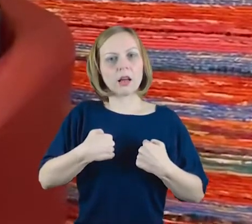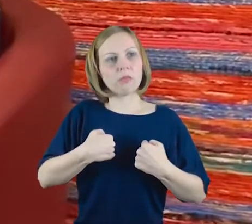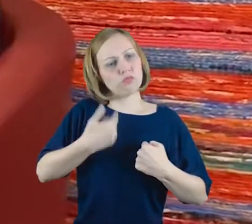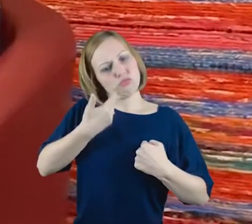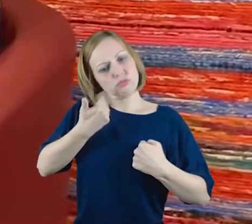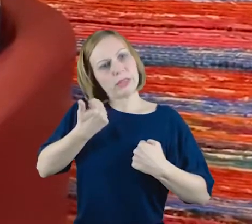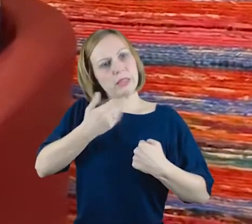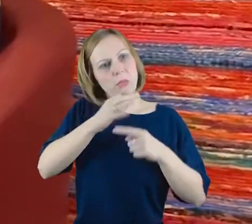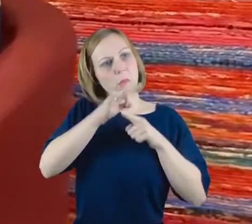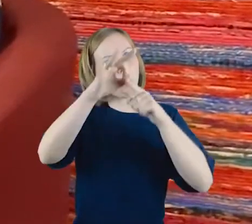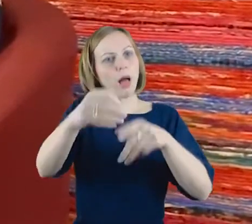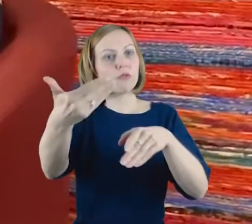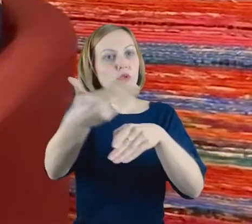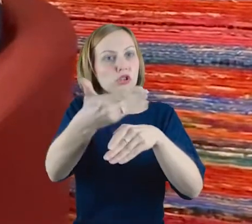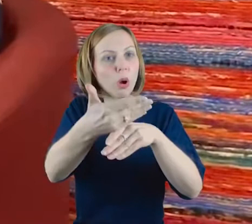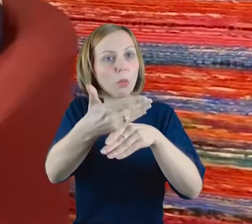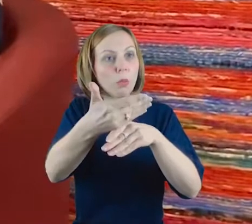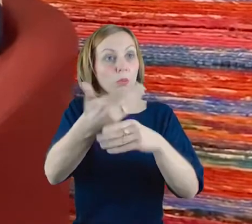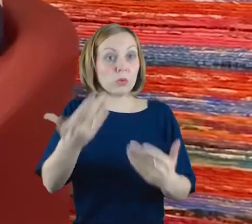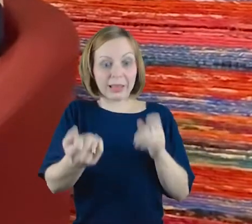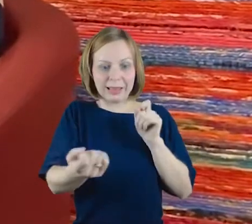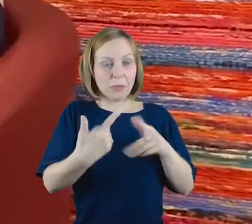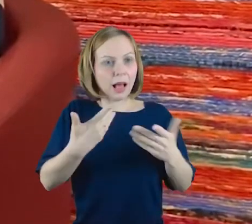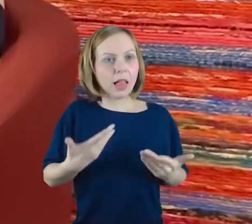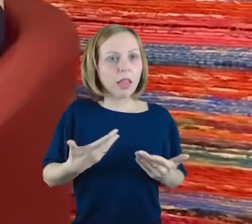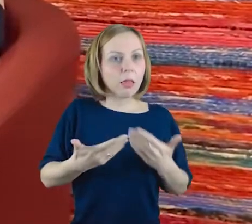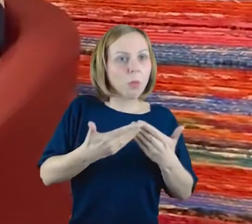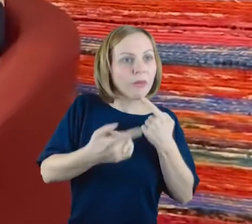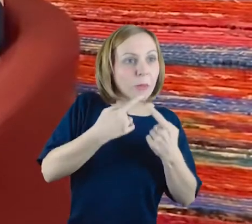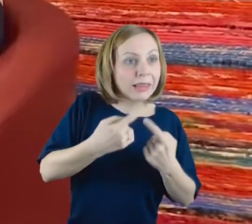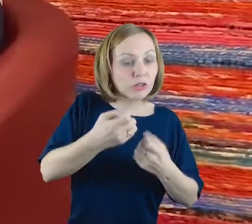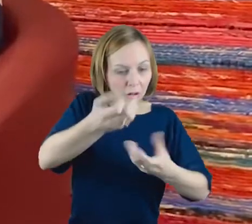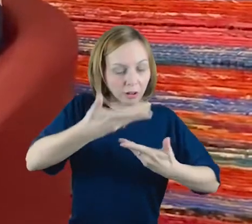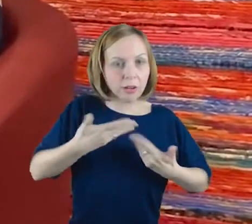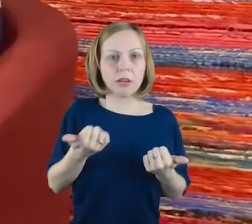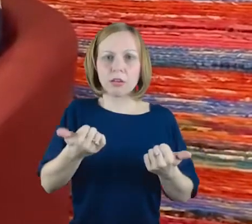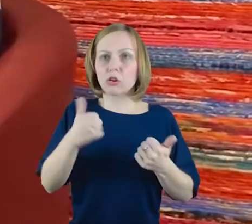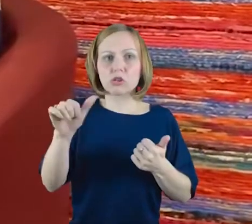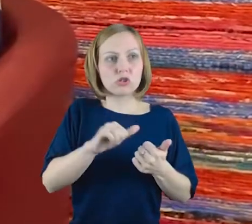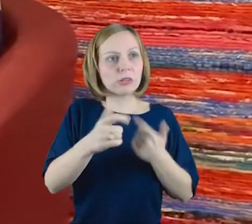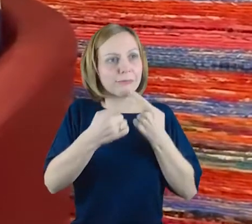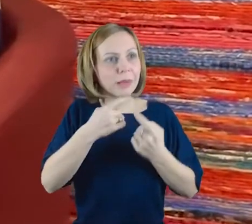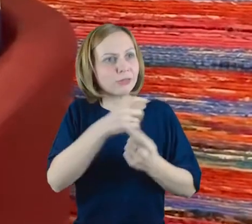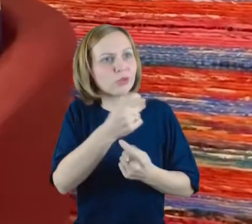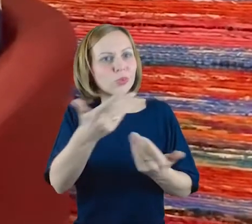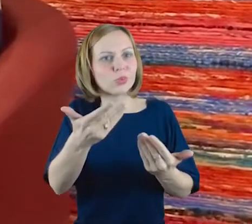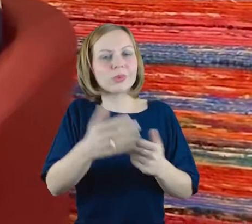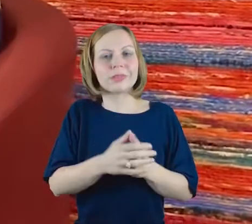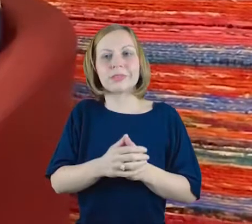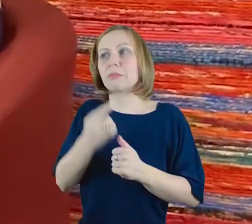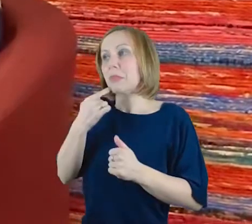inquiring about a job that I applied for. I should receive some details soon. And so yesterday when I was having a bad day,